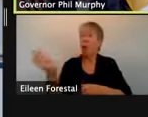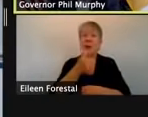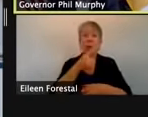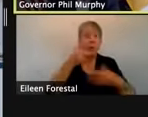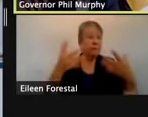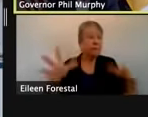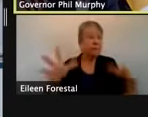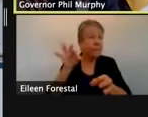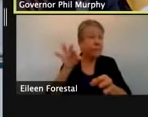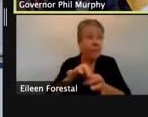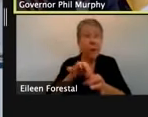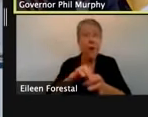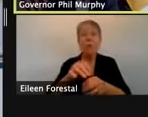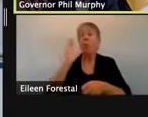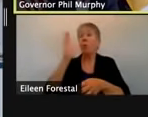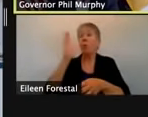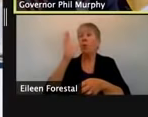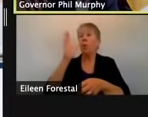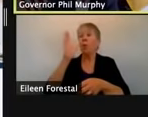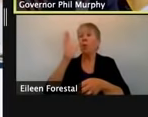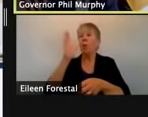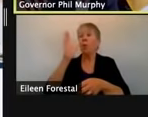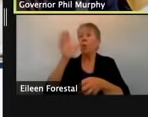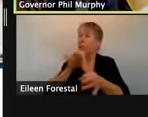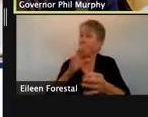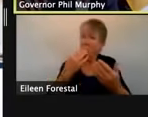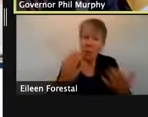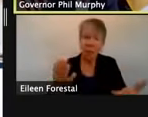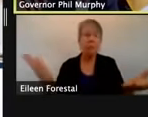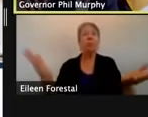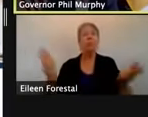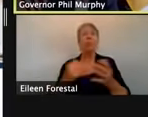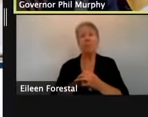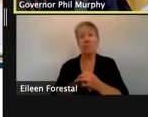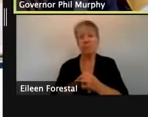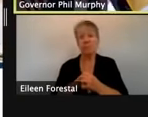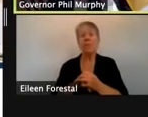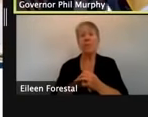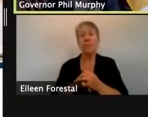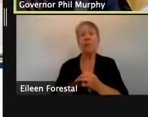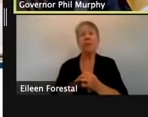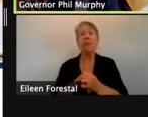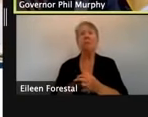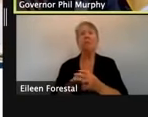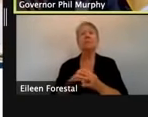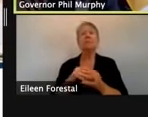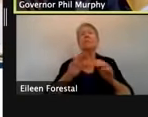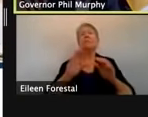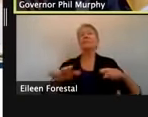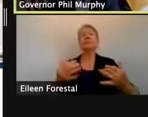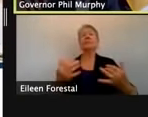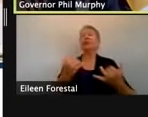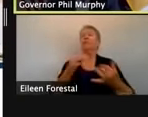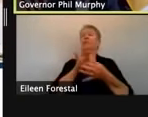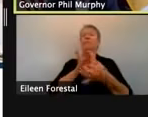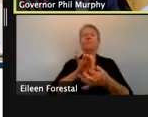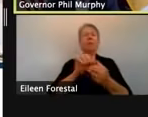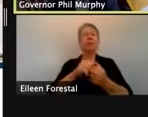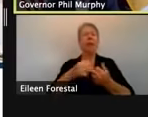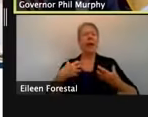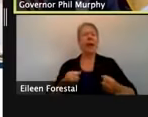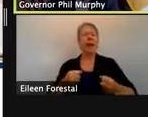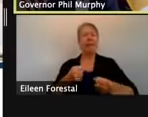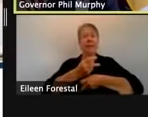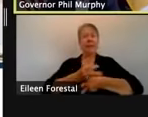enrollment under New Jersey's state-run healthcare exchange under the Affordable Care Act is now open. We opened for business on yesterday. If you